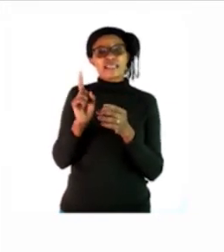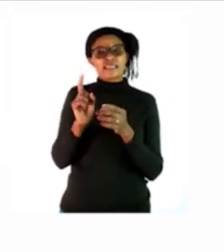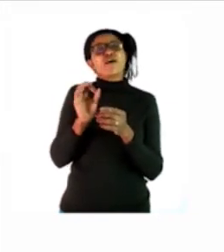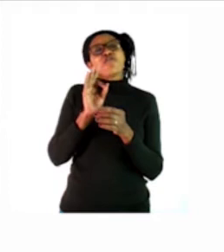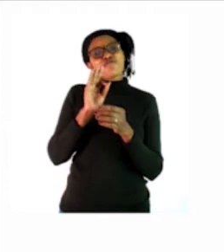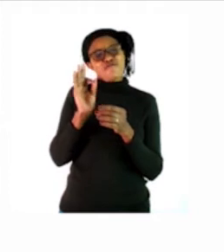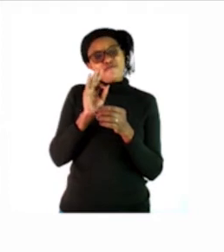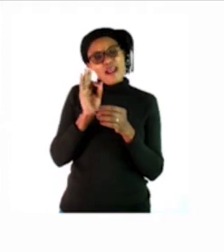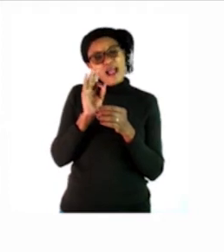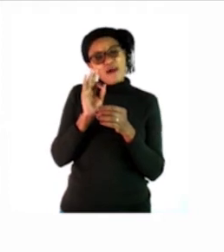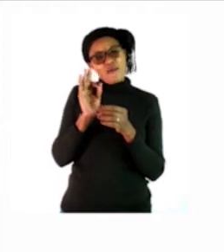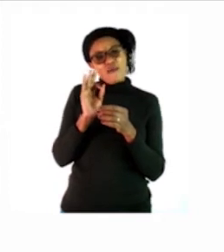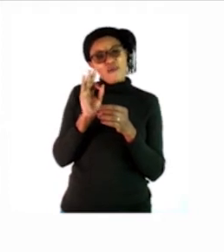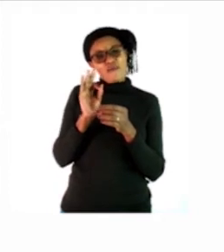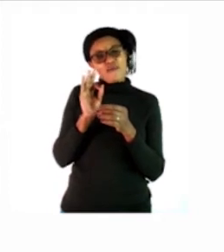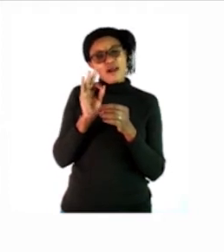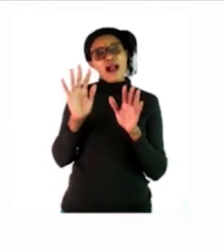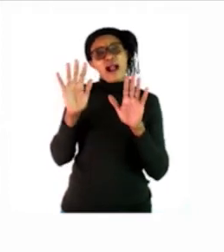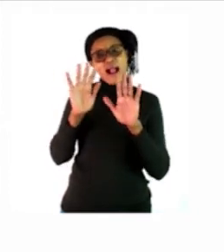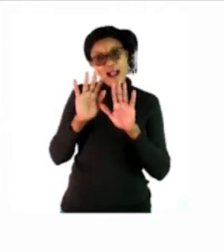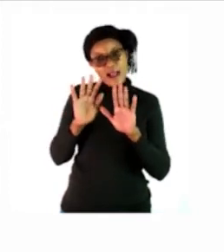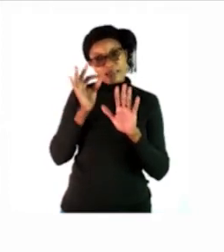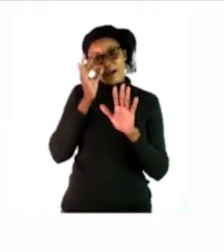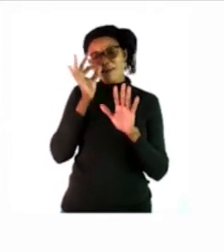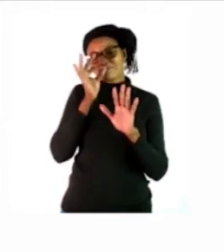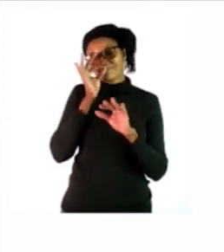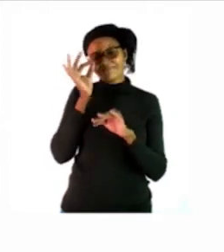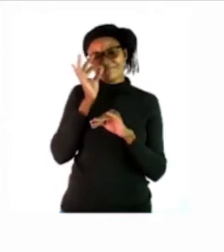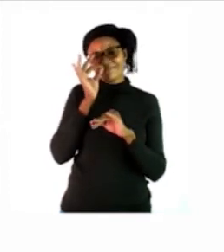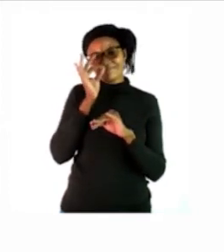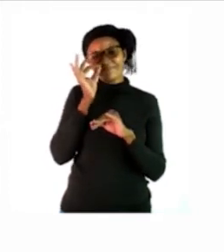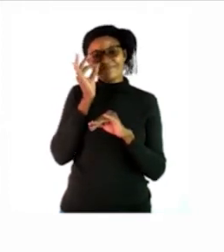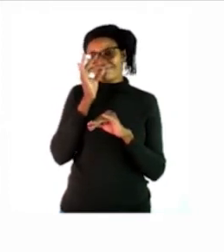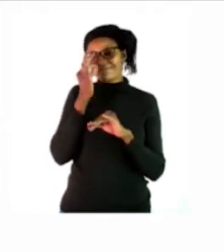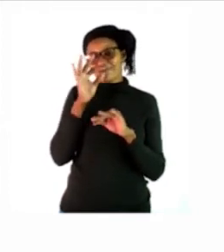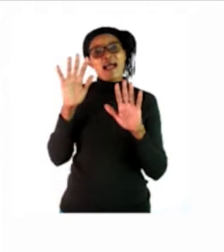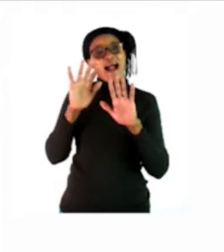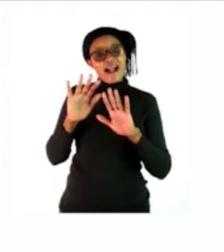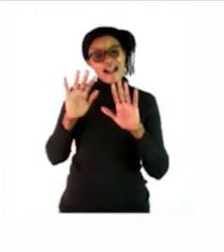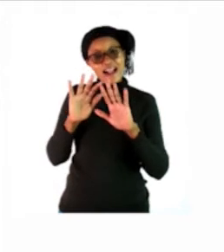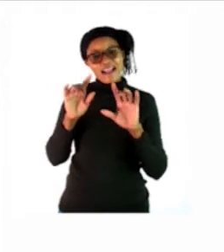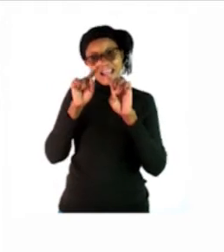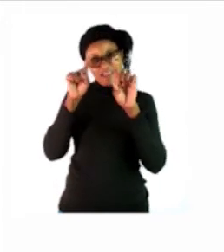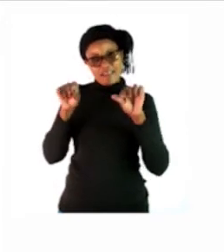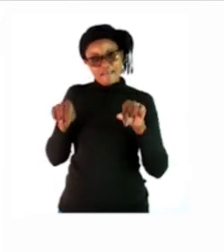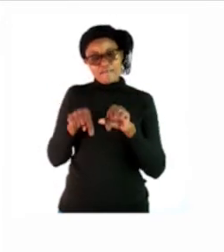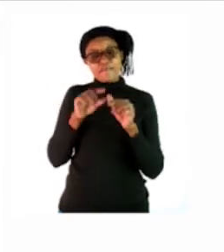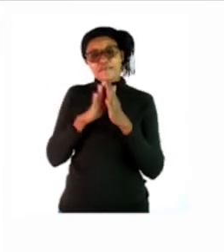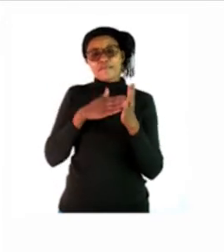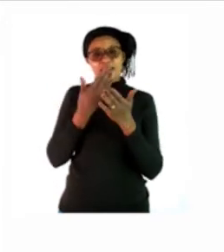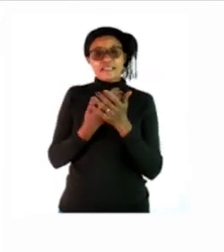flower. Color in the picture and then circle the